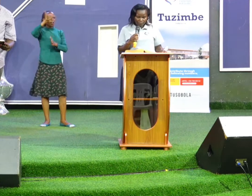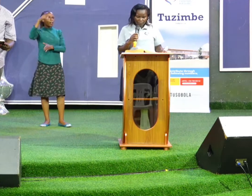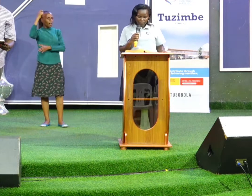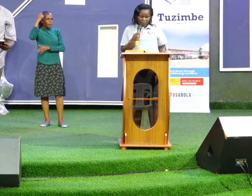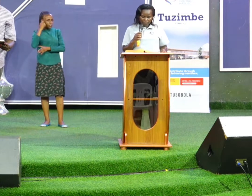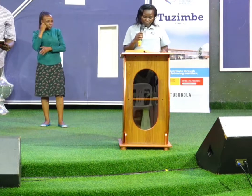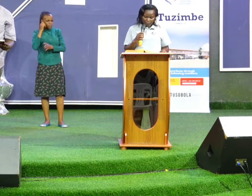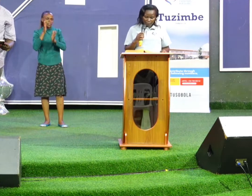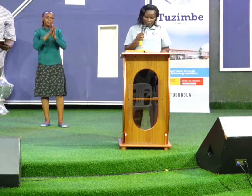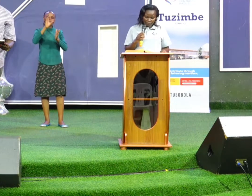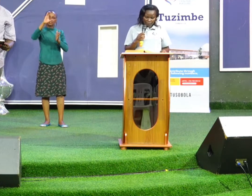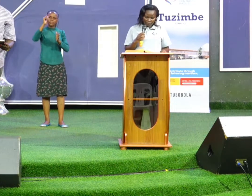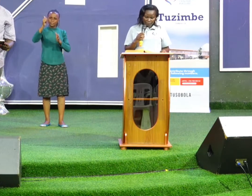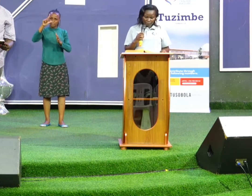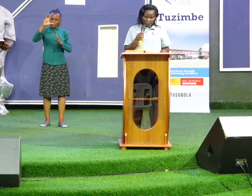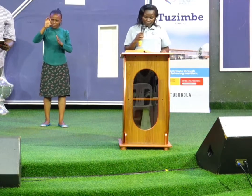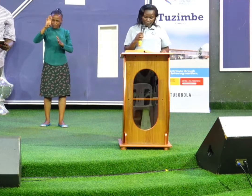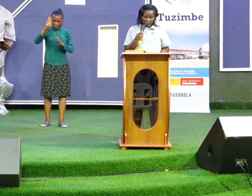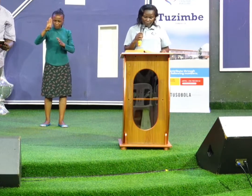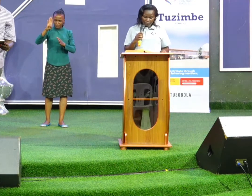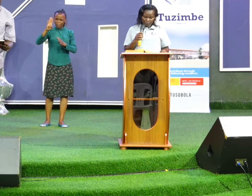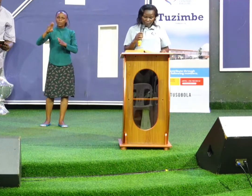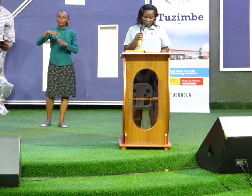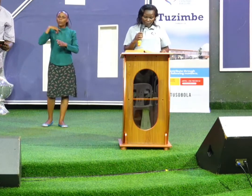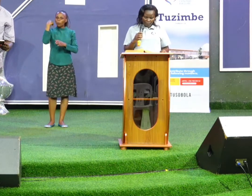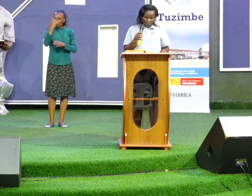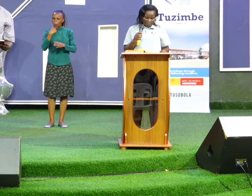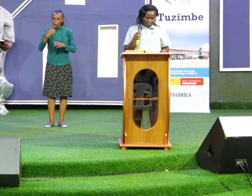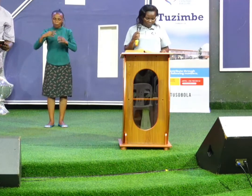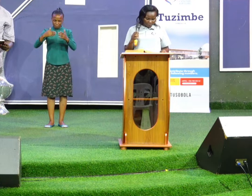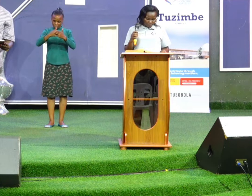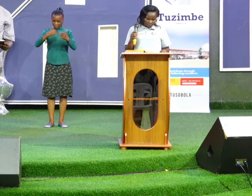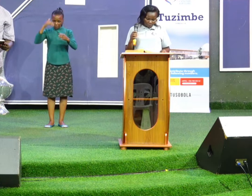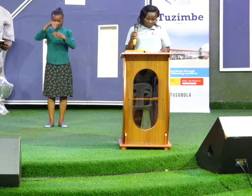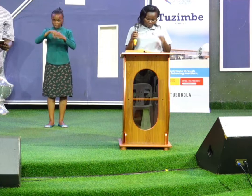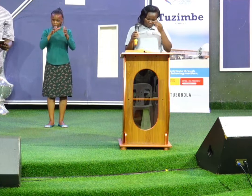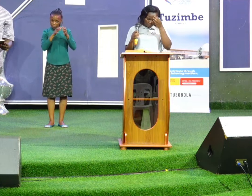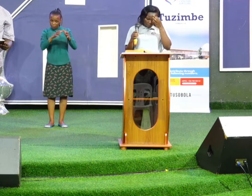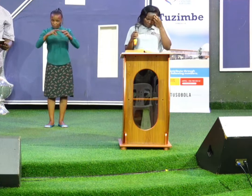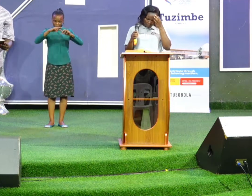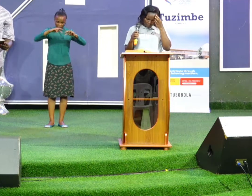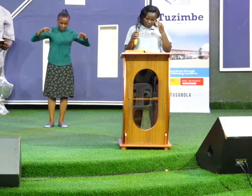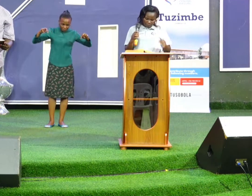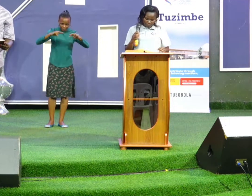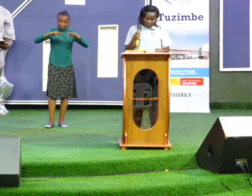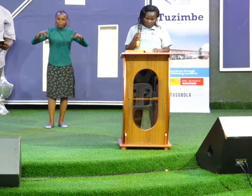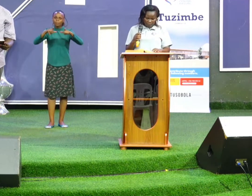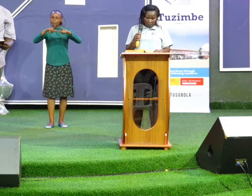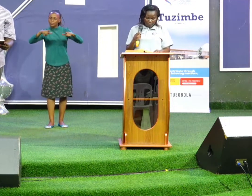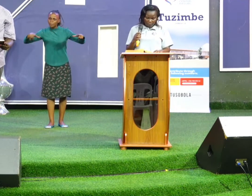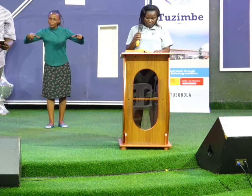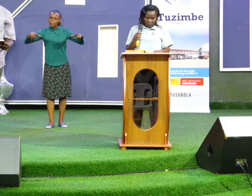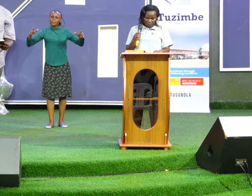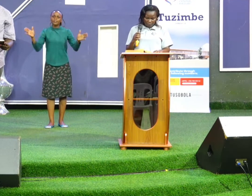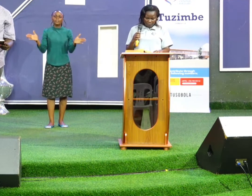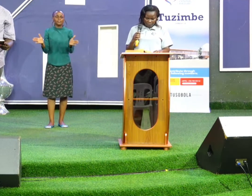Nun and Caleb the son of Jephne, which were of them that searched the land, rent their clothes. And